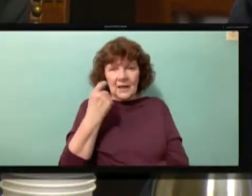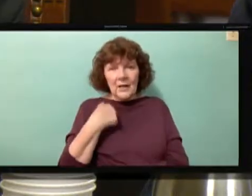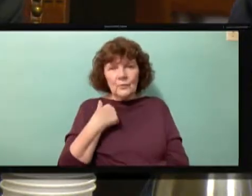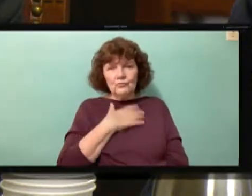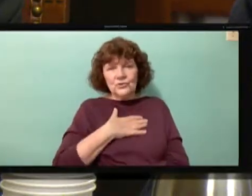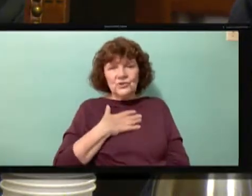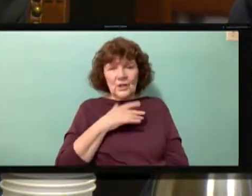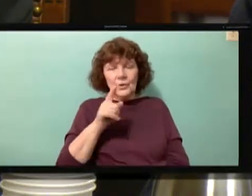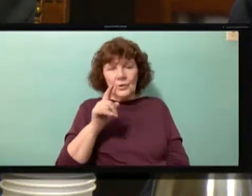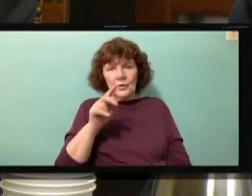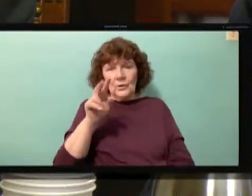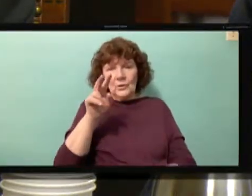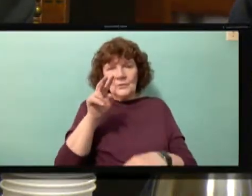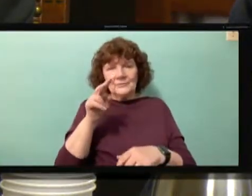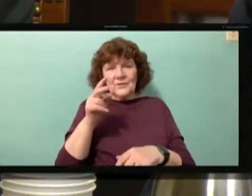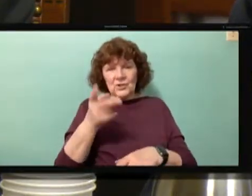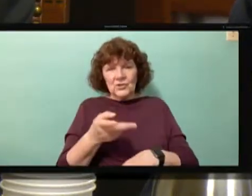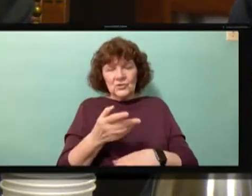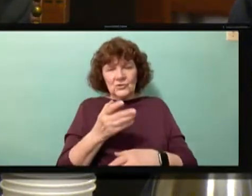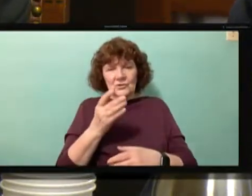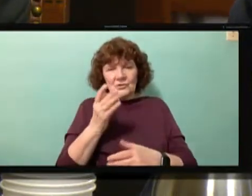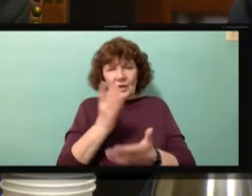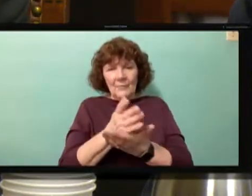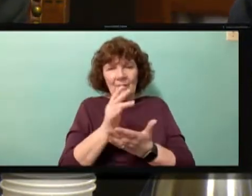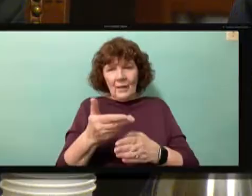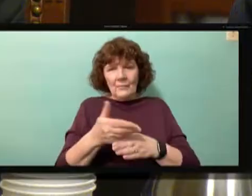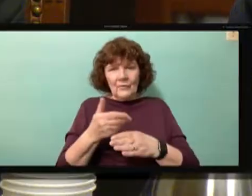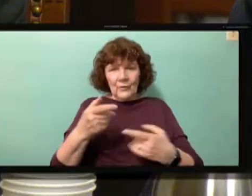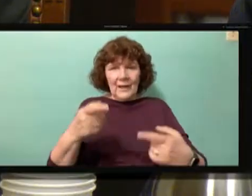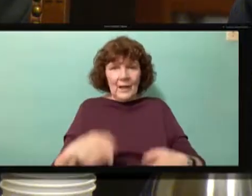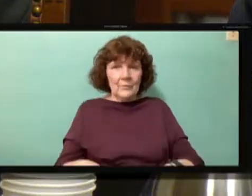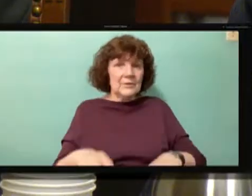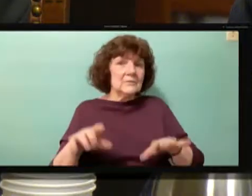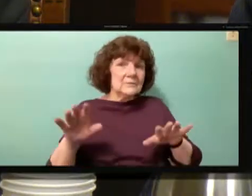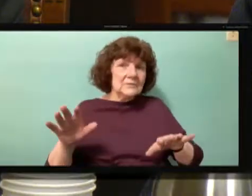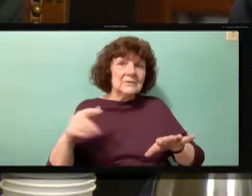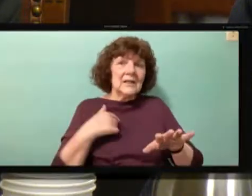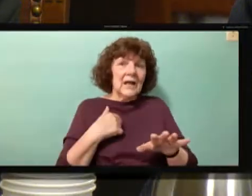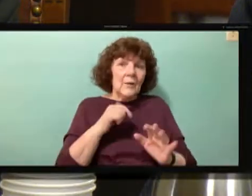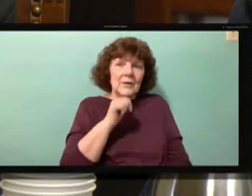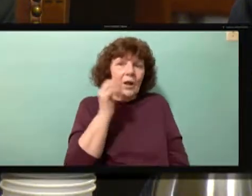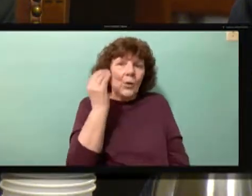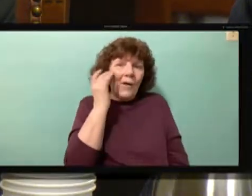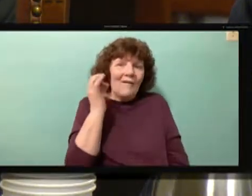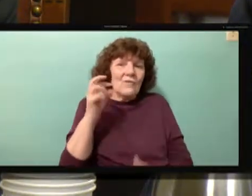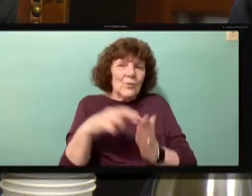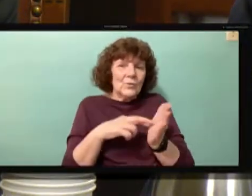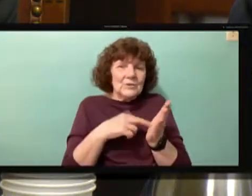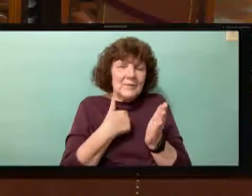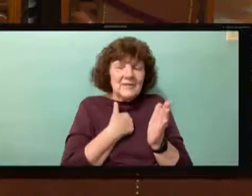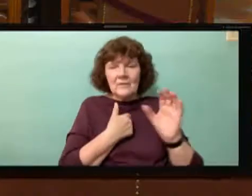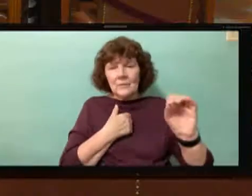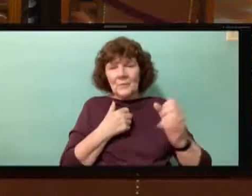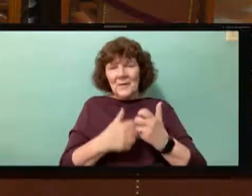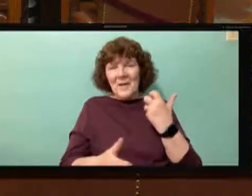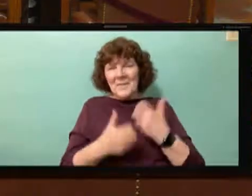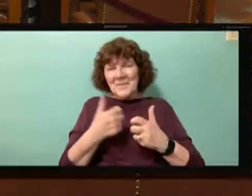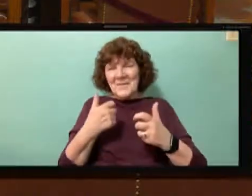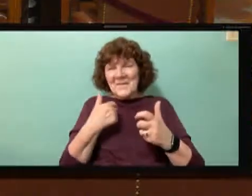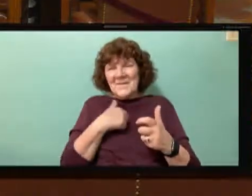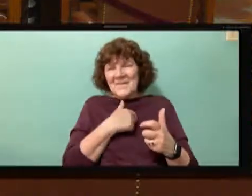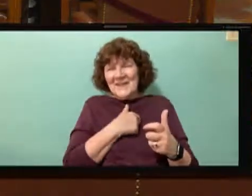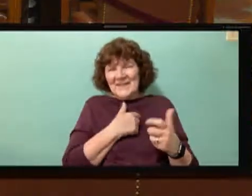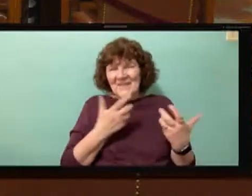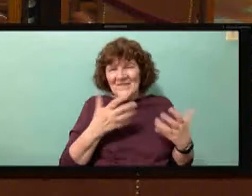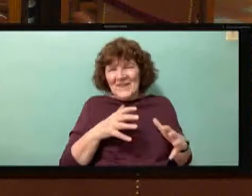looking over that and stopping it before it really happened. So I wasn't quite aware of the rules myself. No problem. We don't want. I don't want to